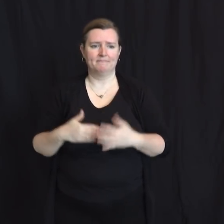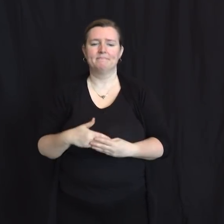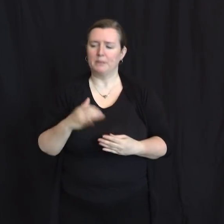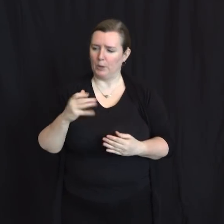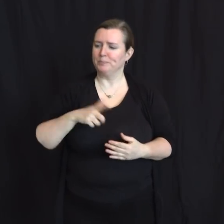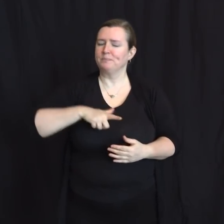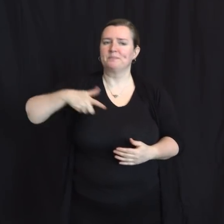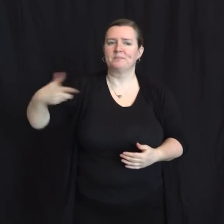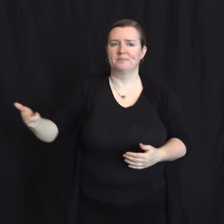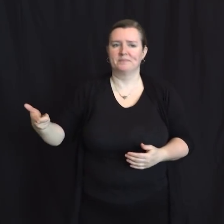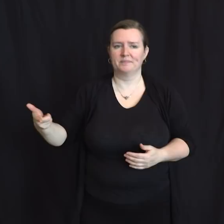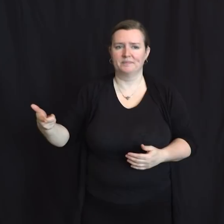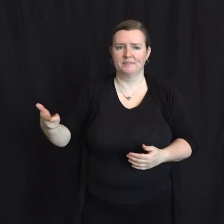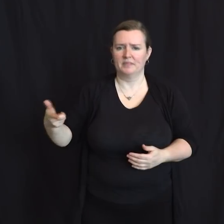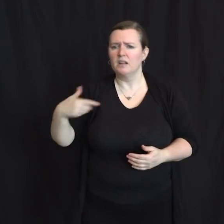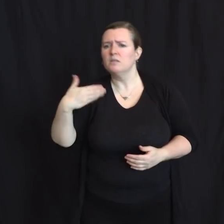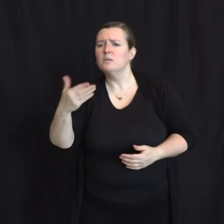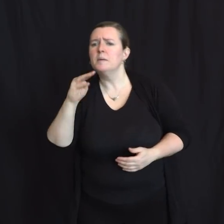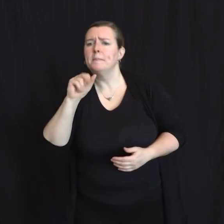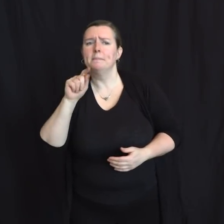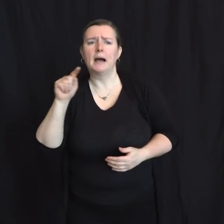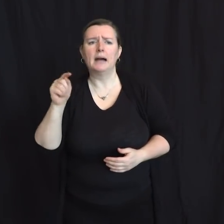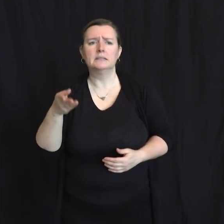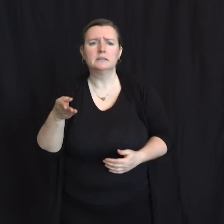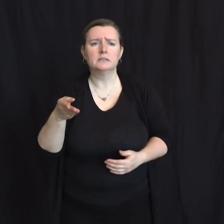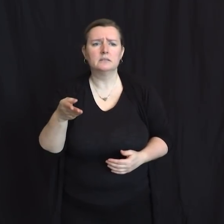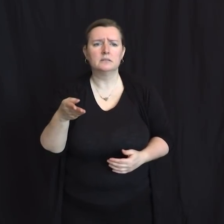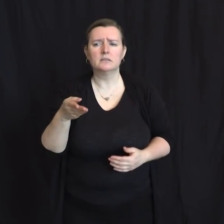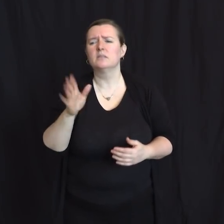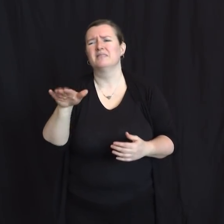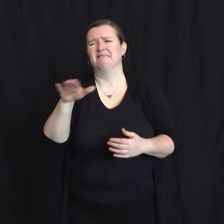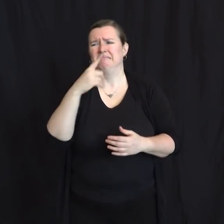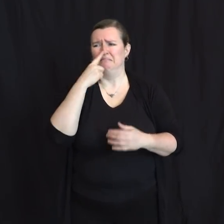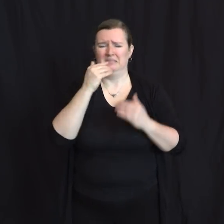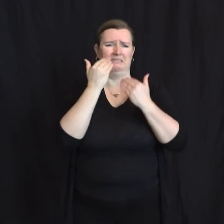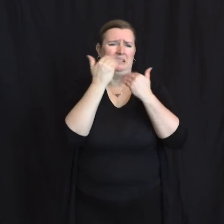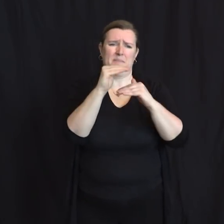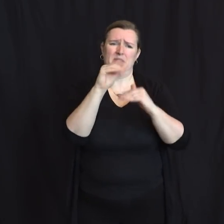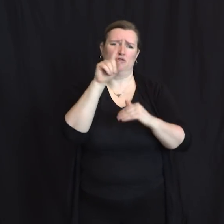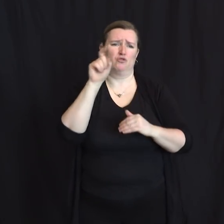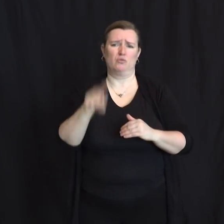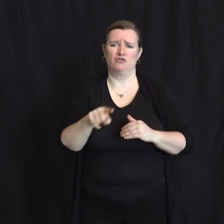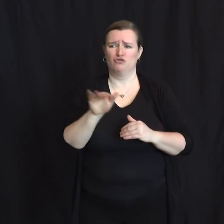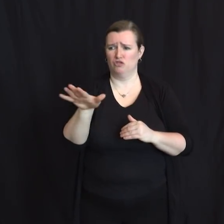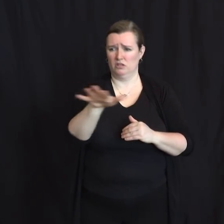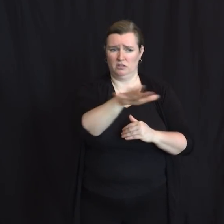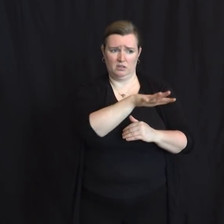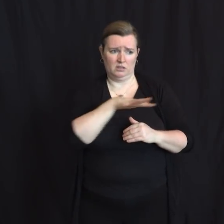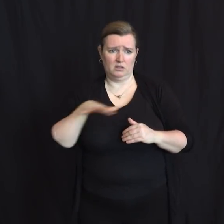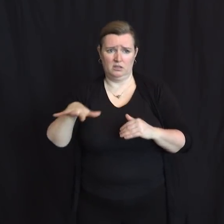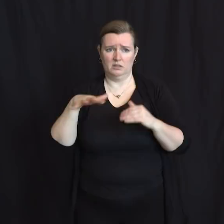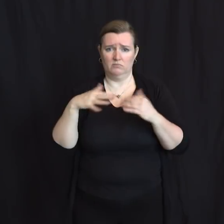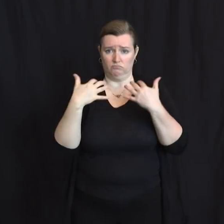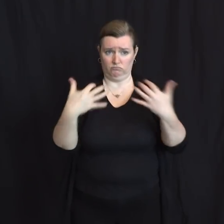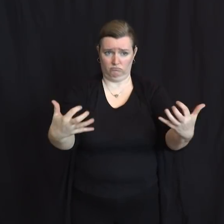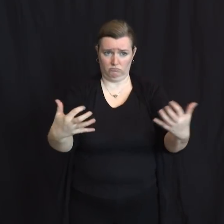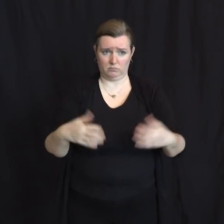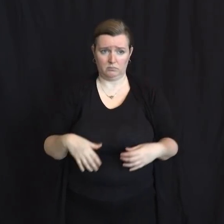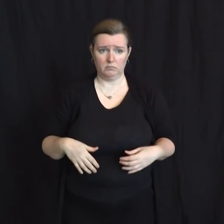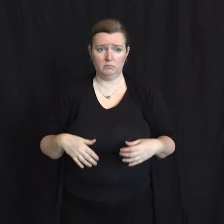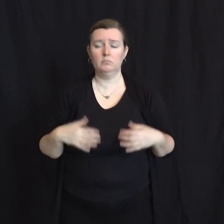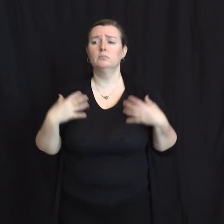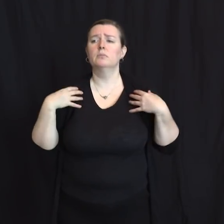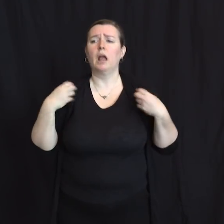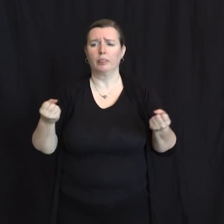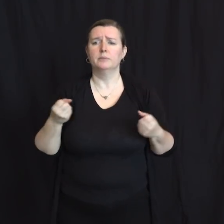limit it, folks, to a few questions, that would be a big help for us. Great. Thanks, Gov. Curious if the Department of Health is still at Andover